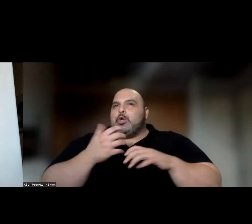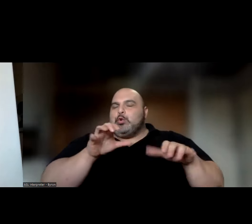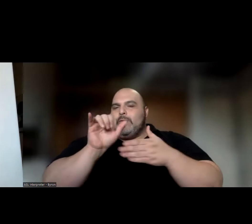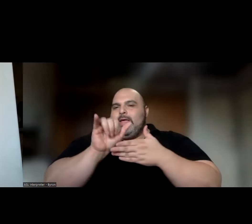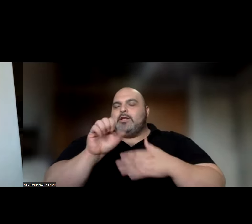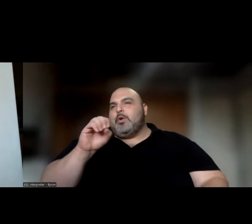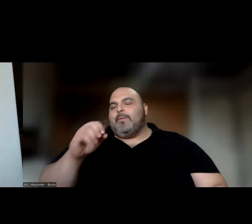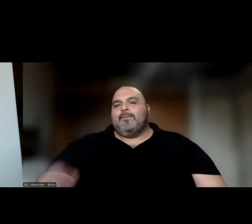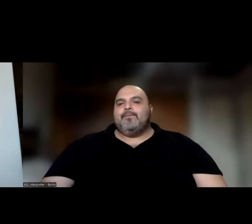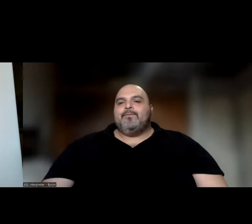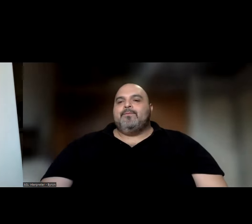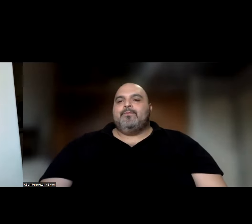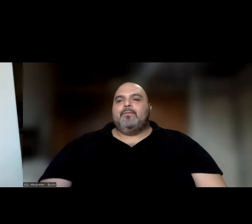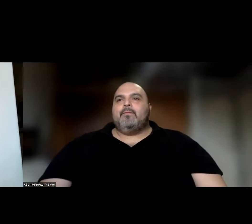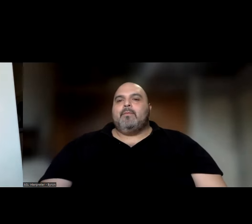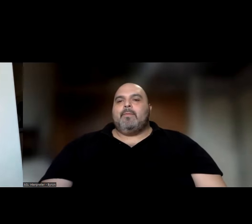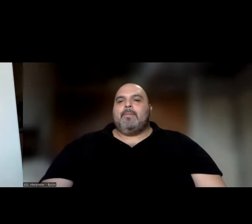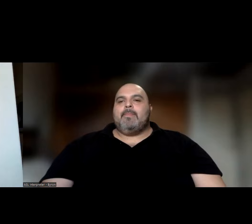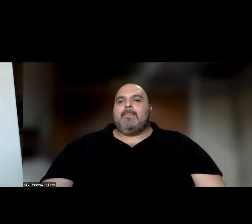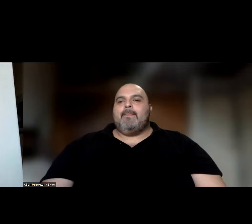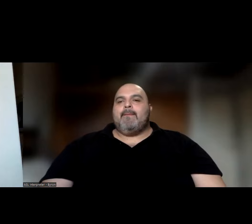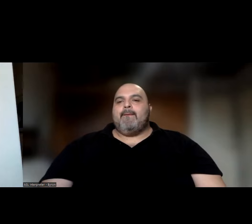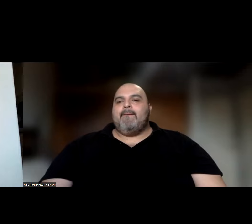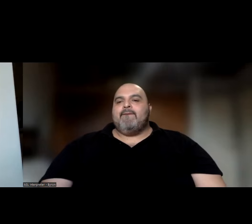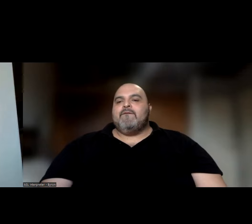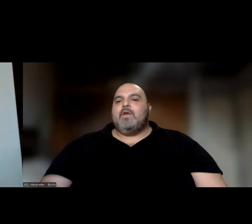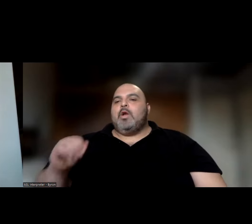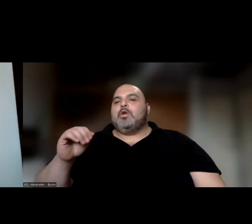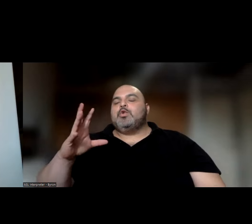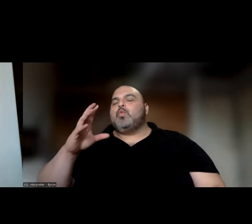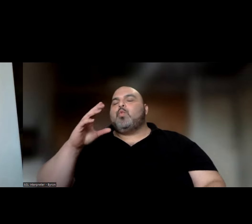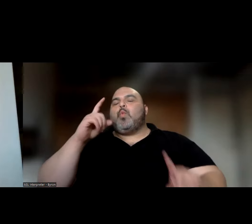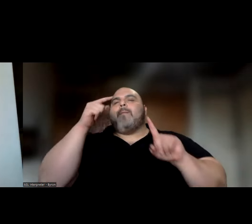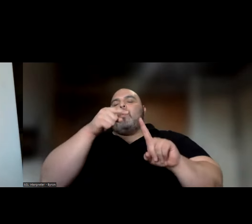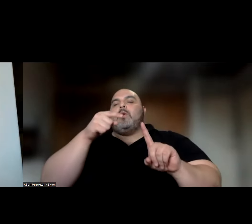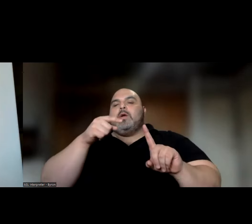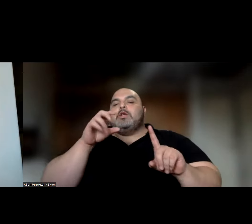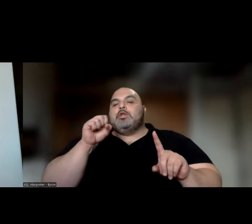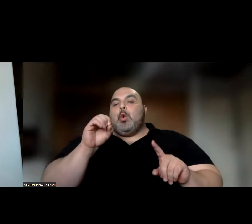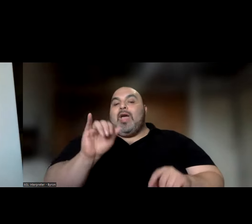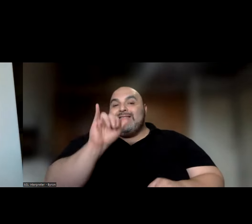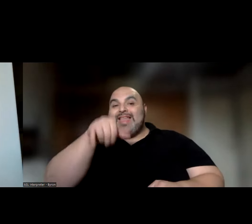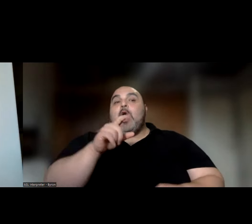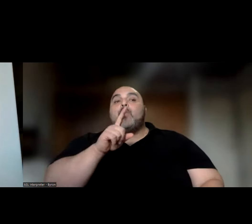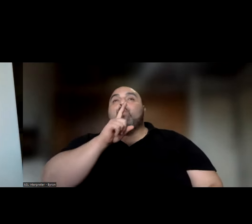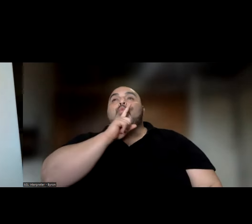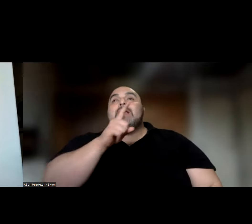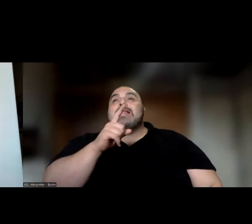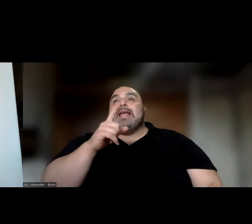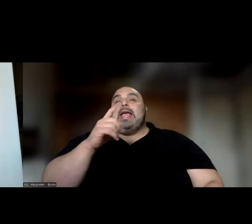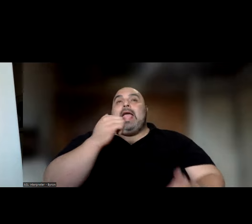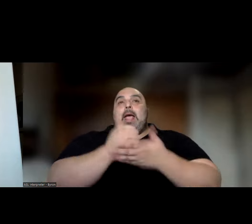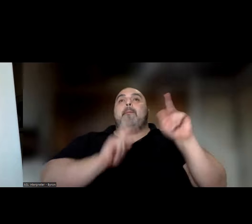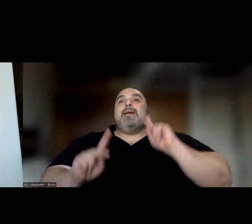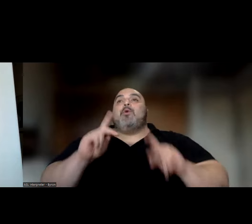that? So appreciate and just one other point. And so that really helped people